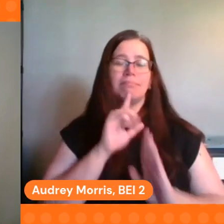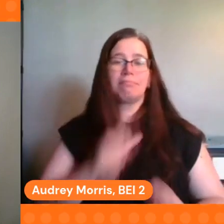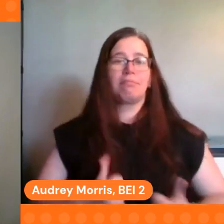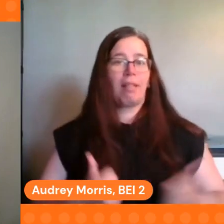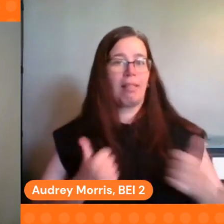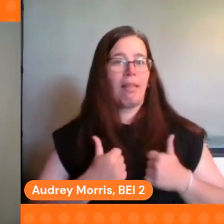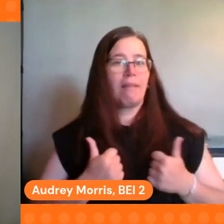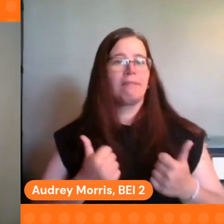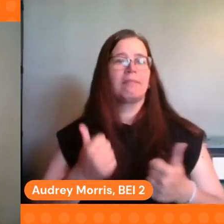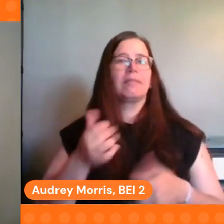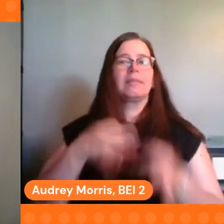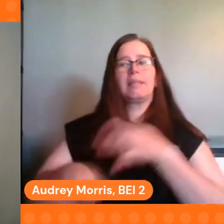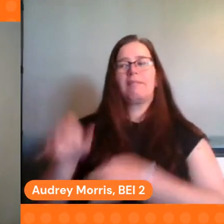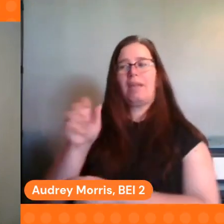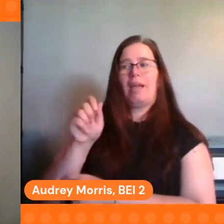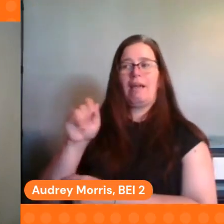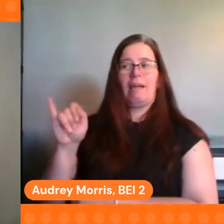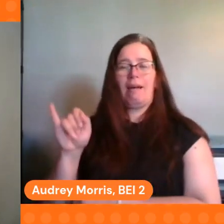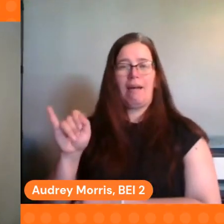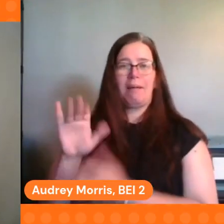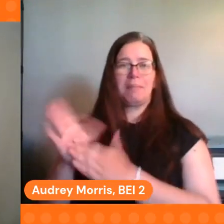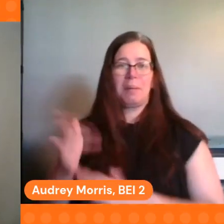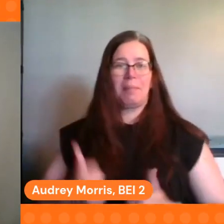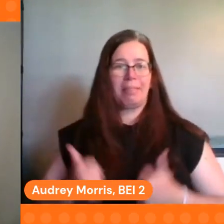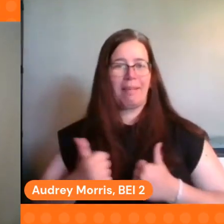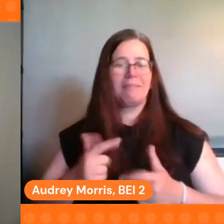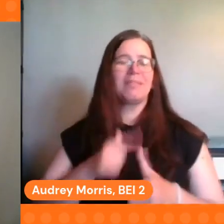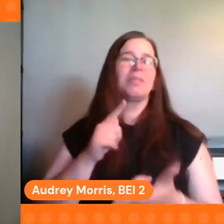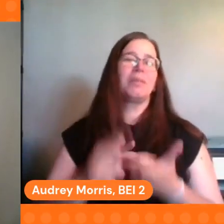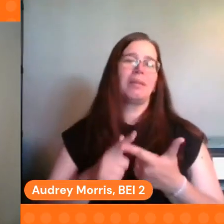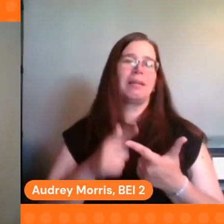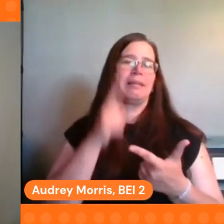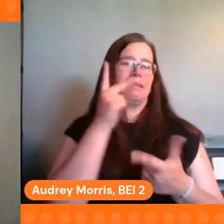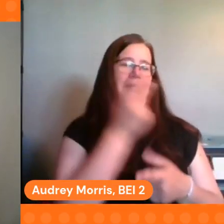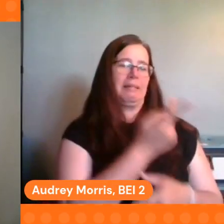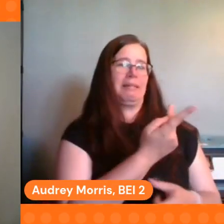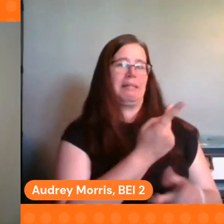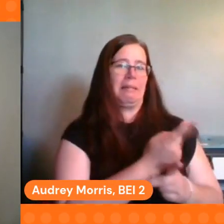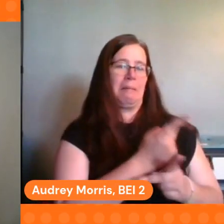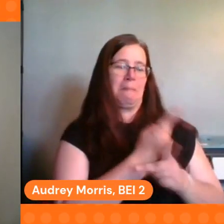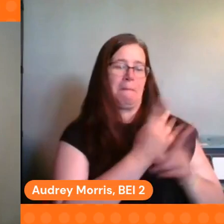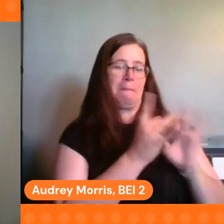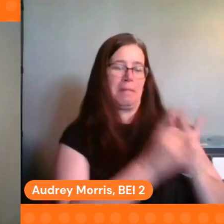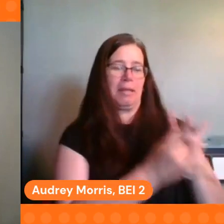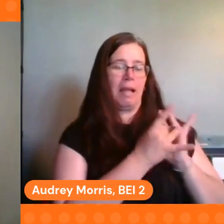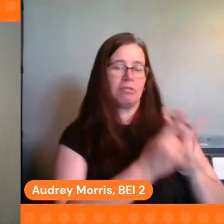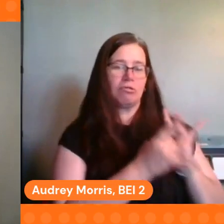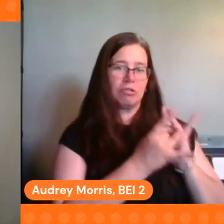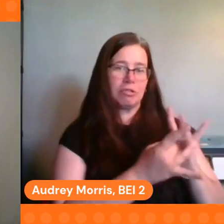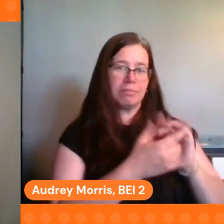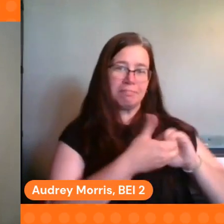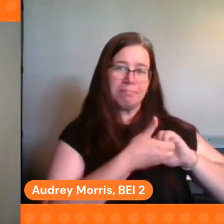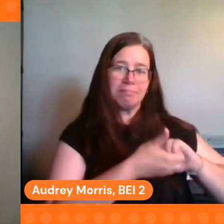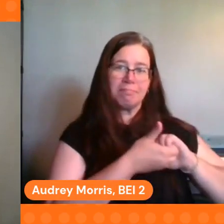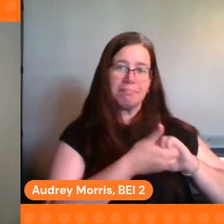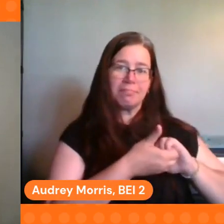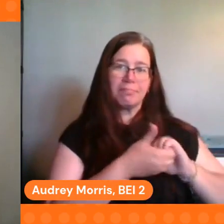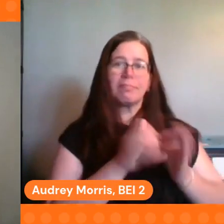intentions coming to life, so that we keep that connection between each other to talk about that and collaborate. And that's, I think,